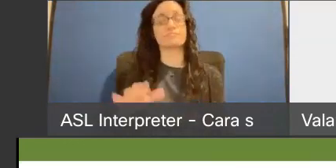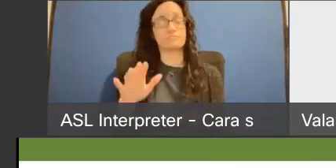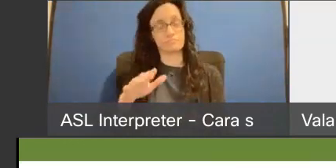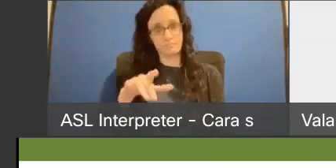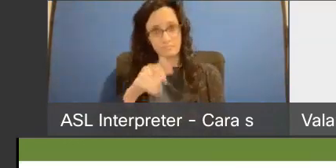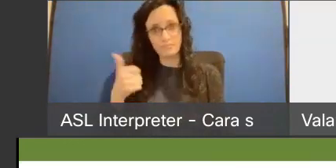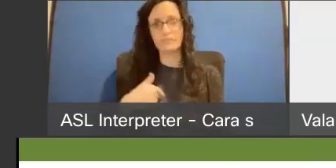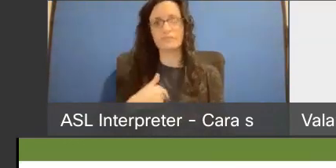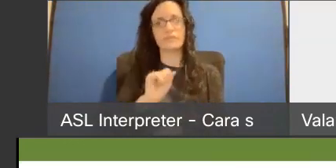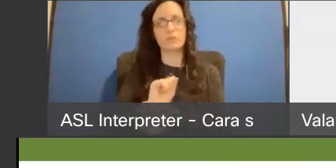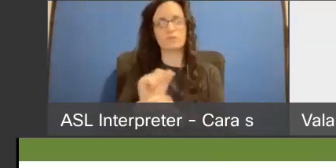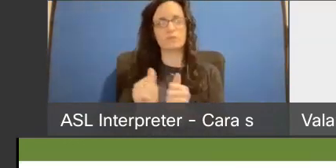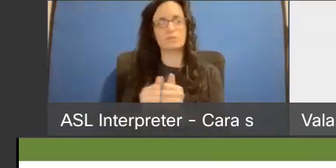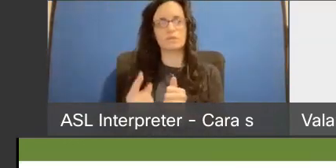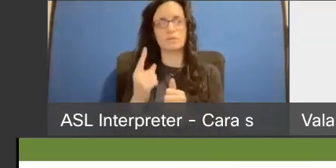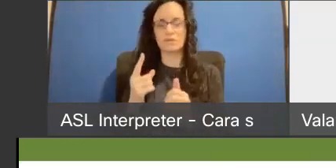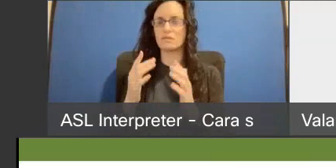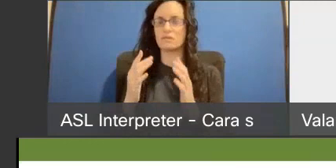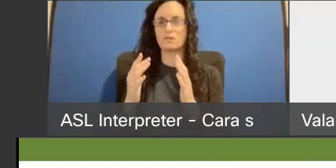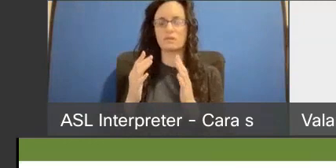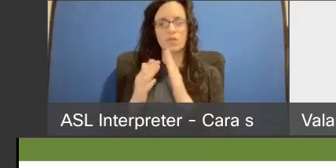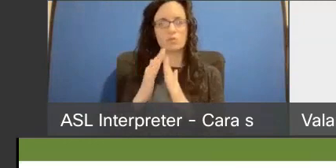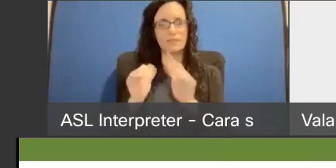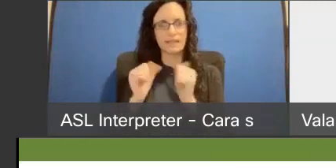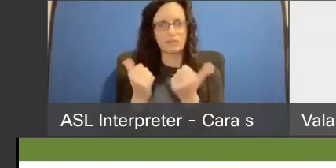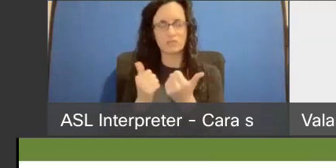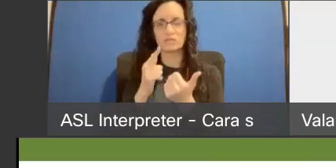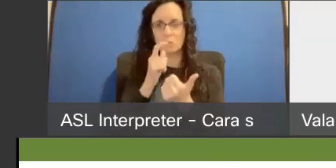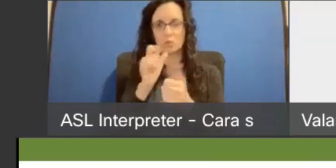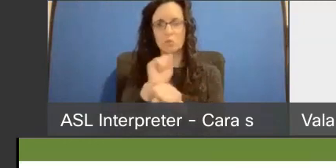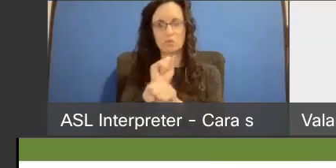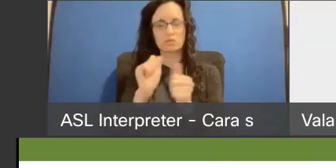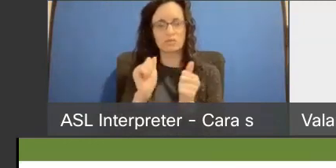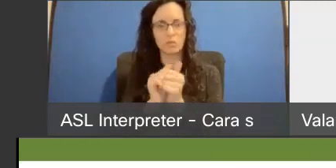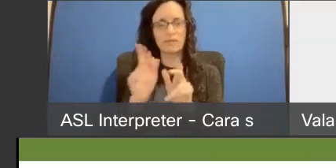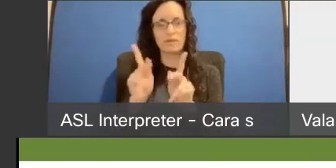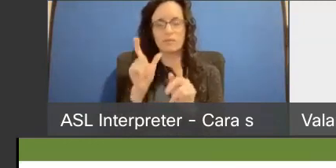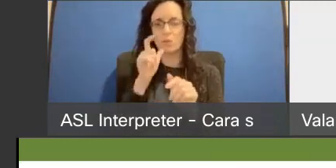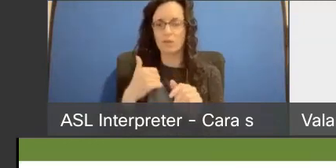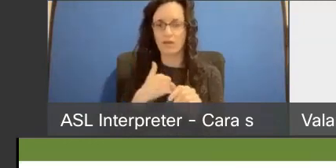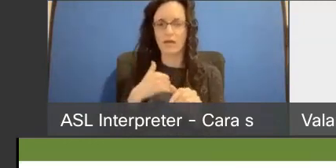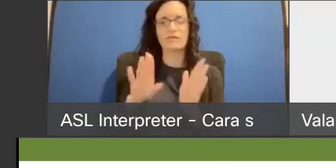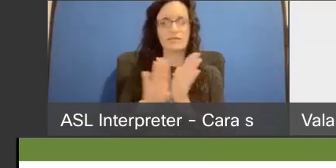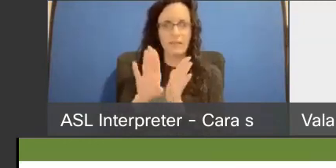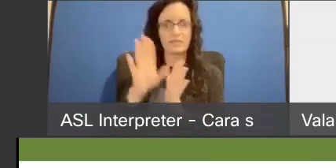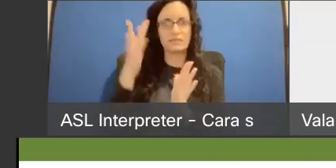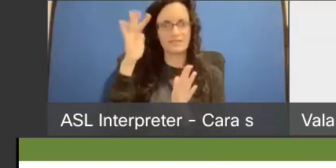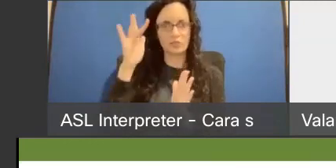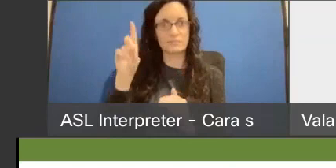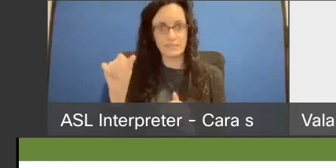a community agency that worked with folks with developmental and intellectual disabilities, and they